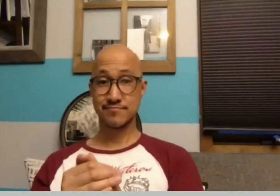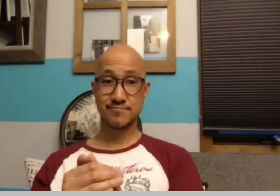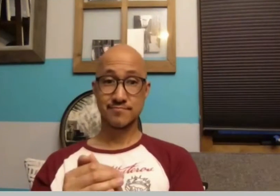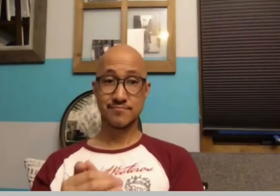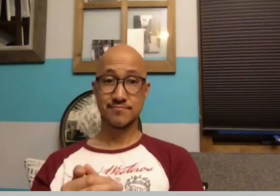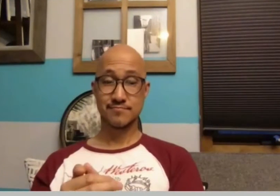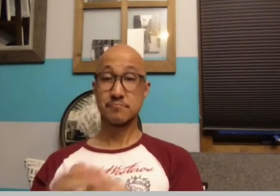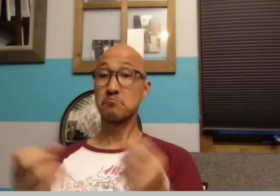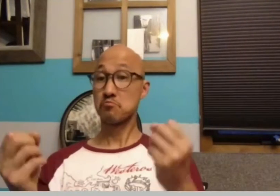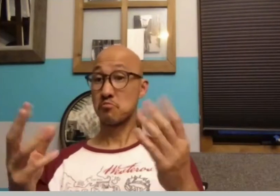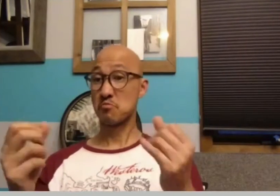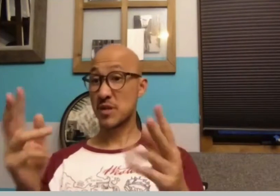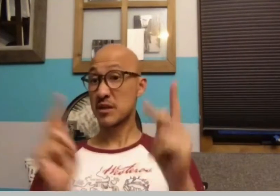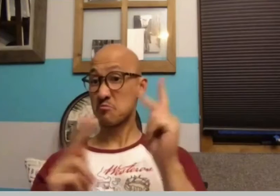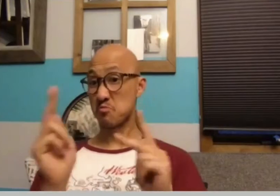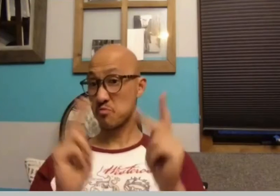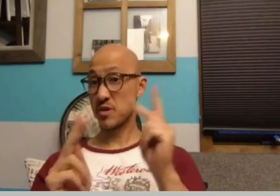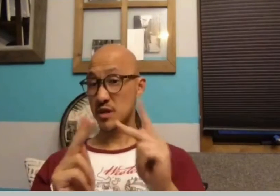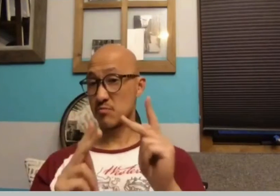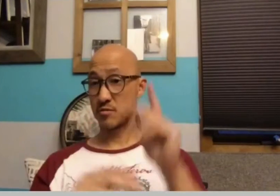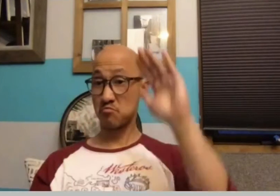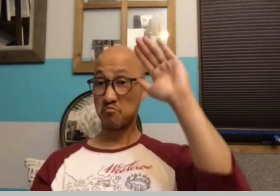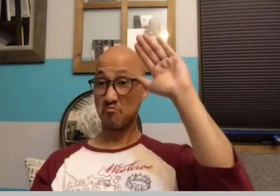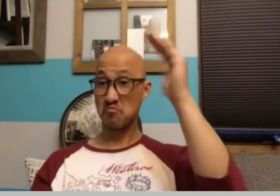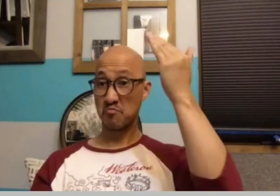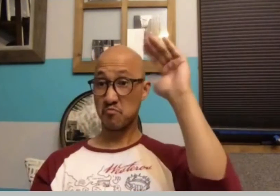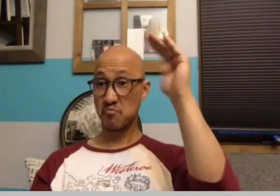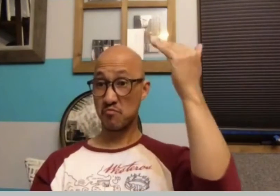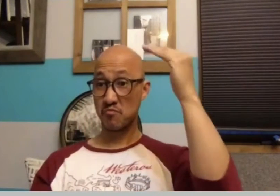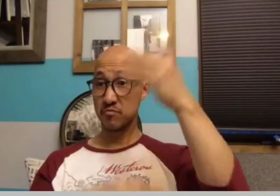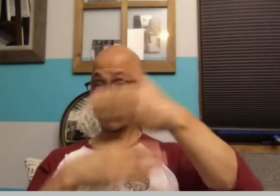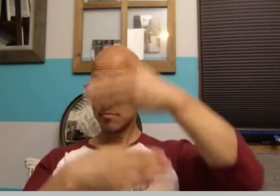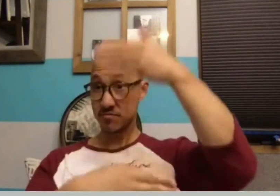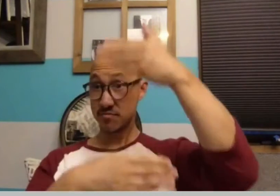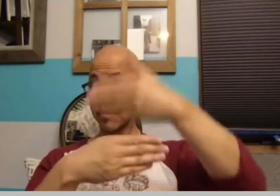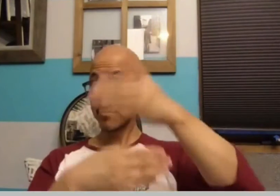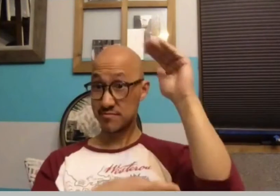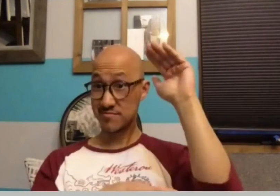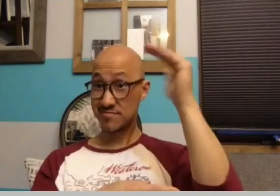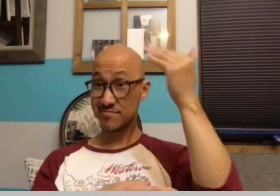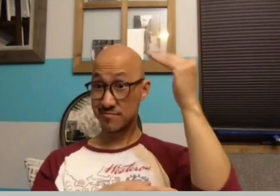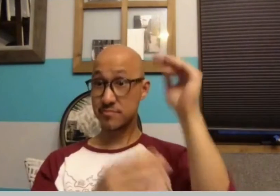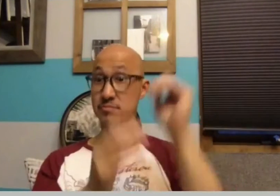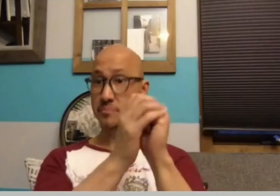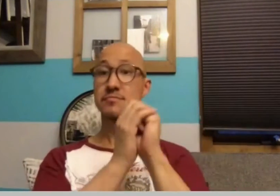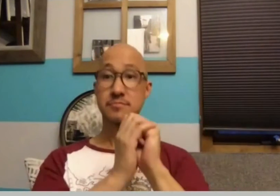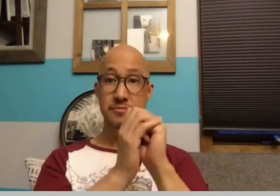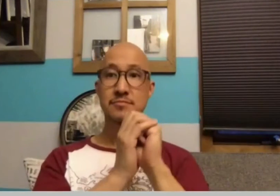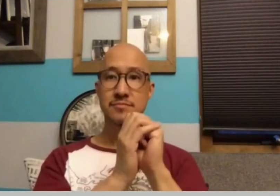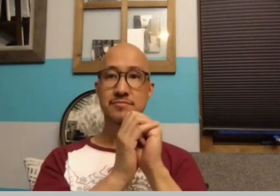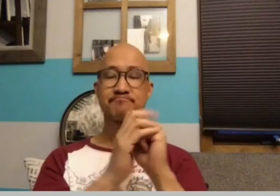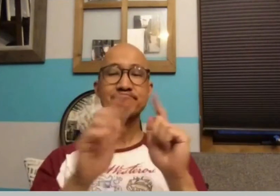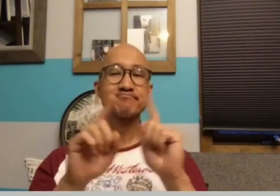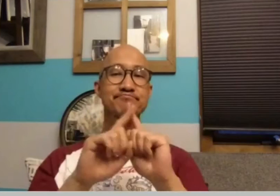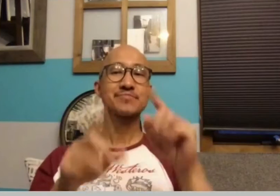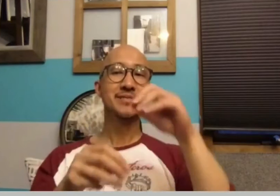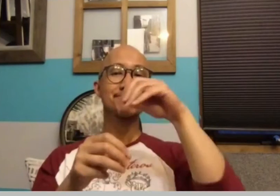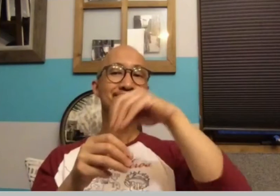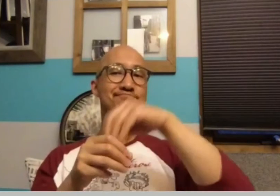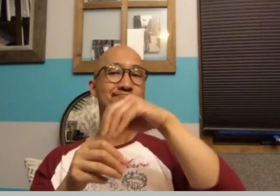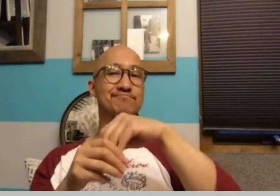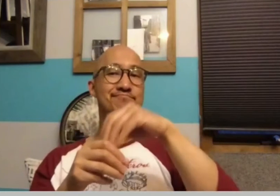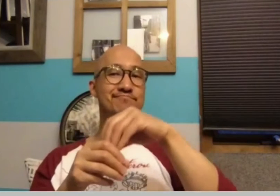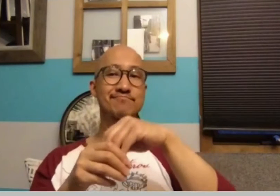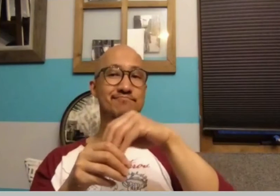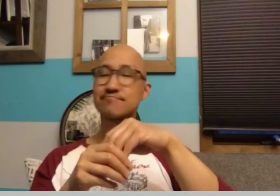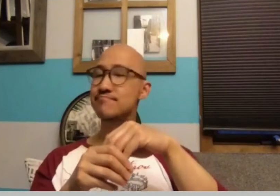to getting at the heart of God, which was to take care of the poor, the weak, their fellow man, their fellow brother. They just missed that